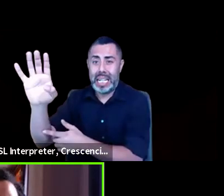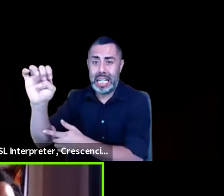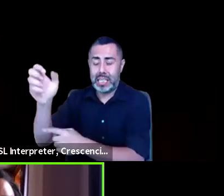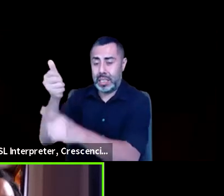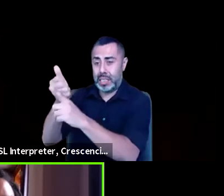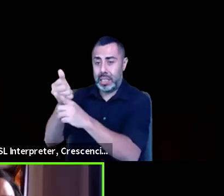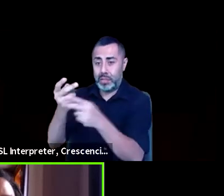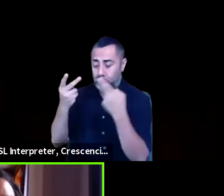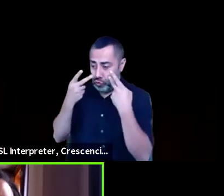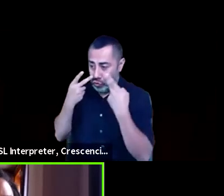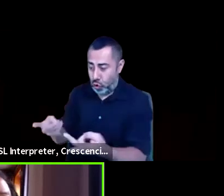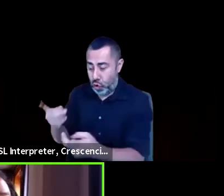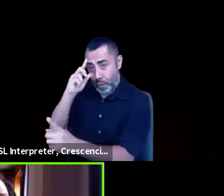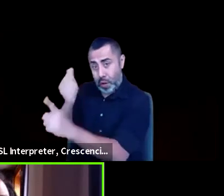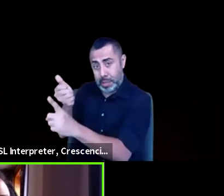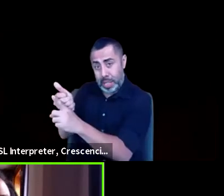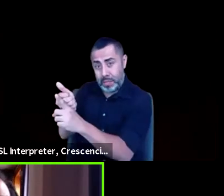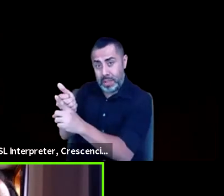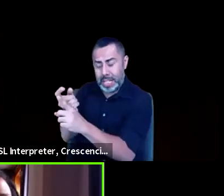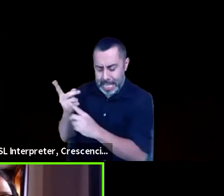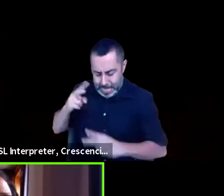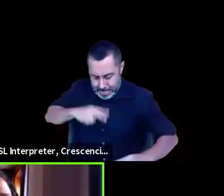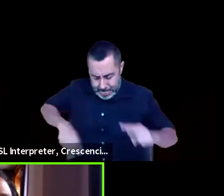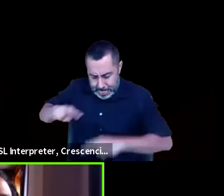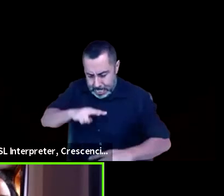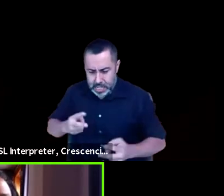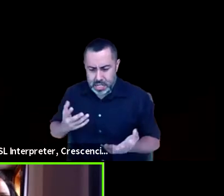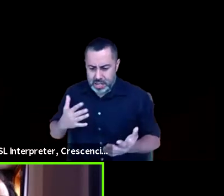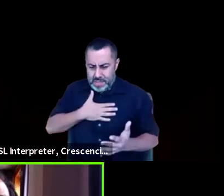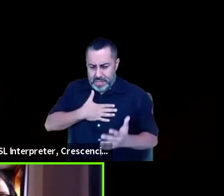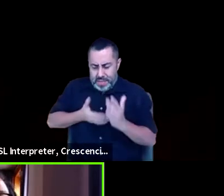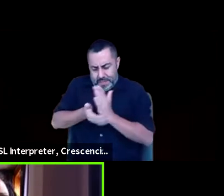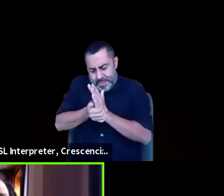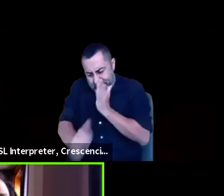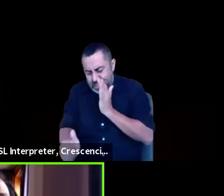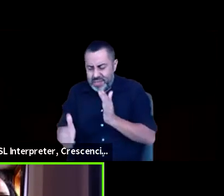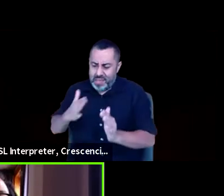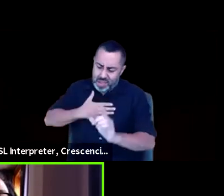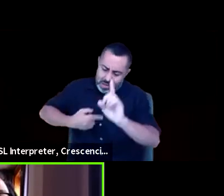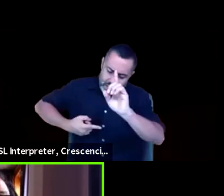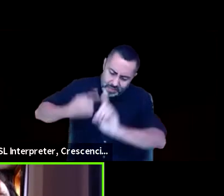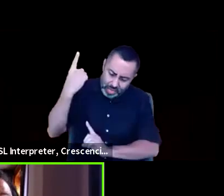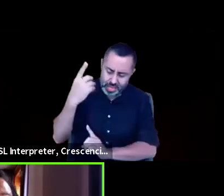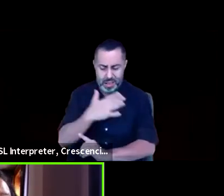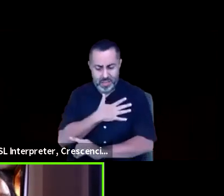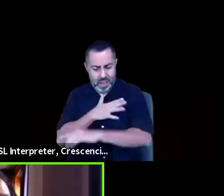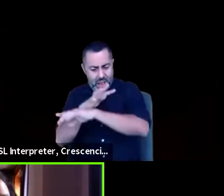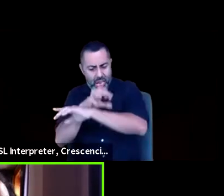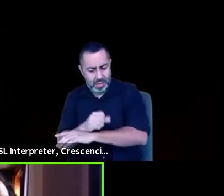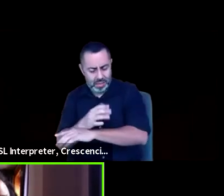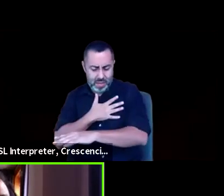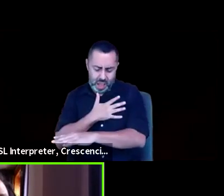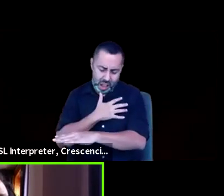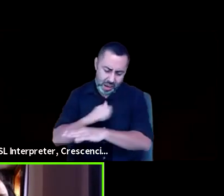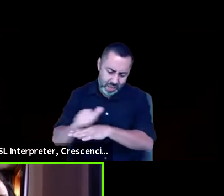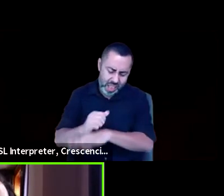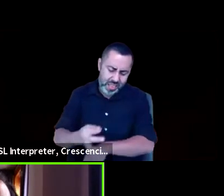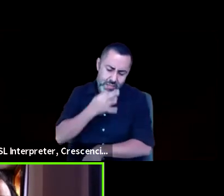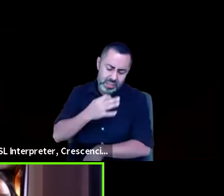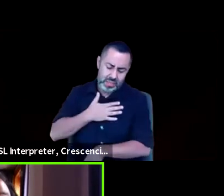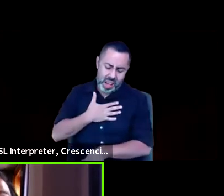for himself, was what he has to offer. What is his skill set? What is his trade? What is his practice? And what is it that